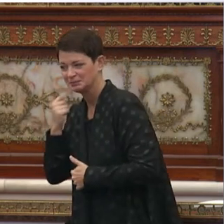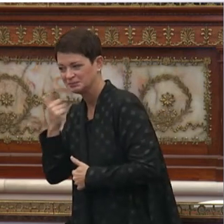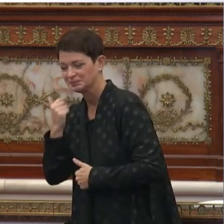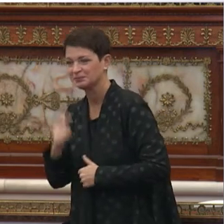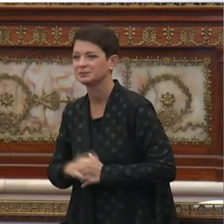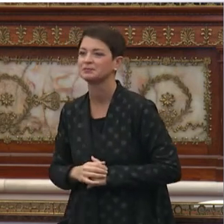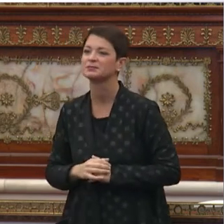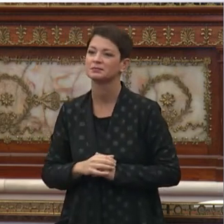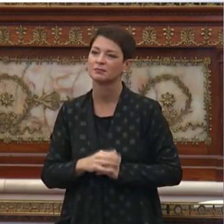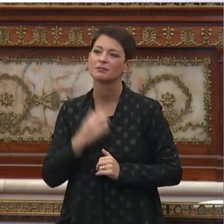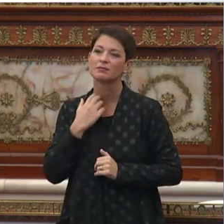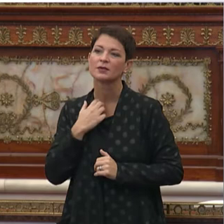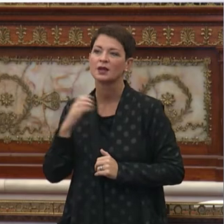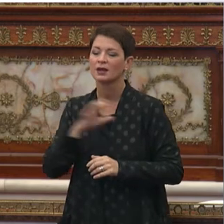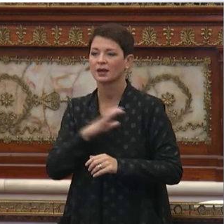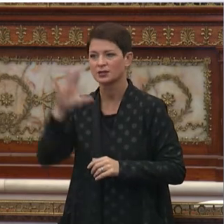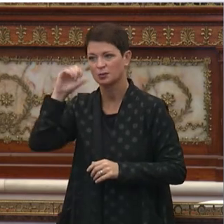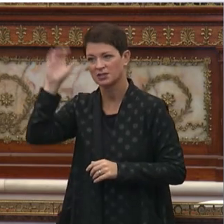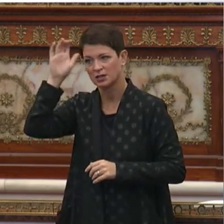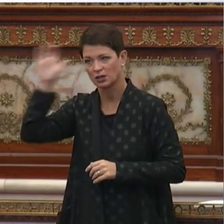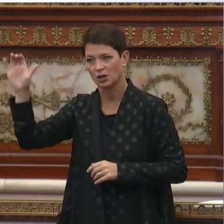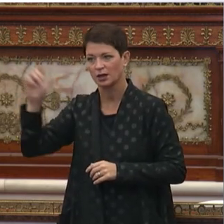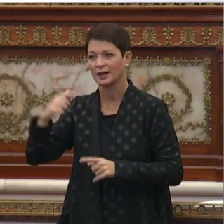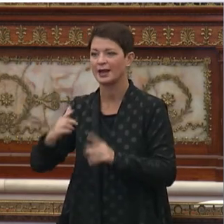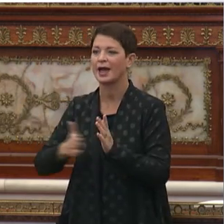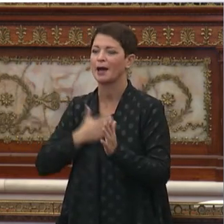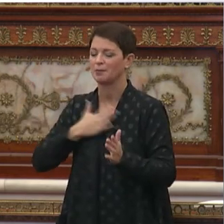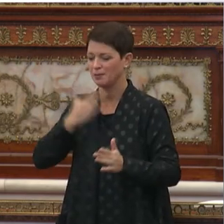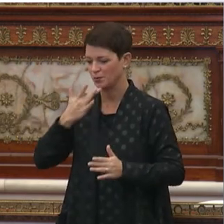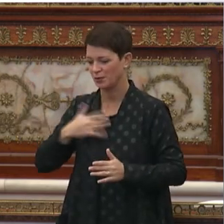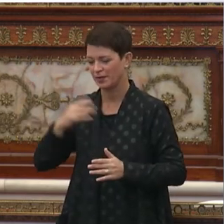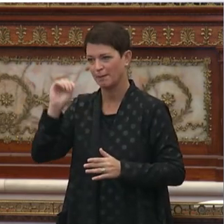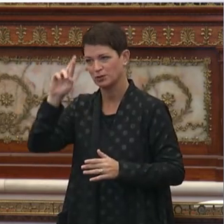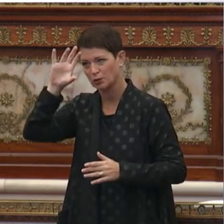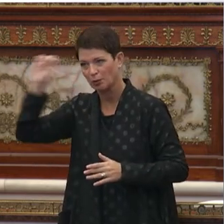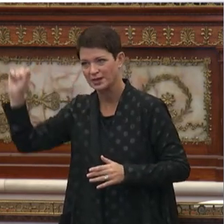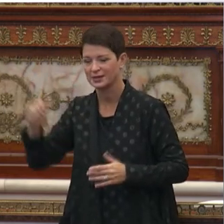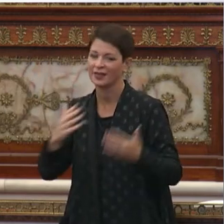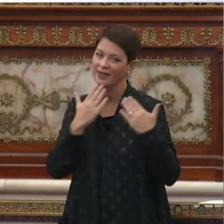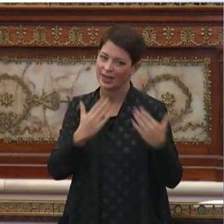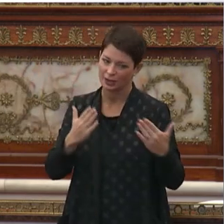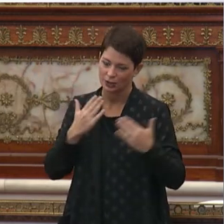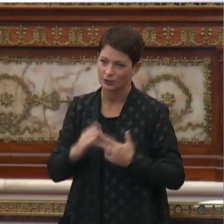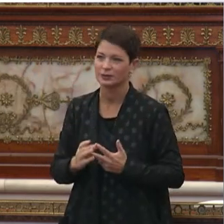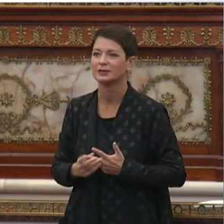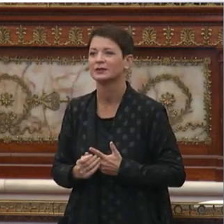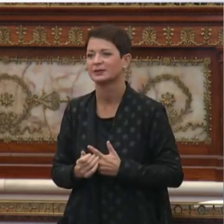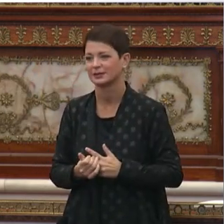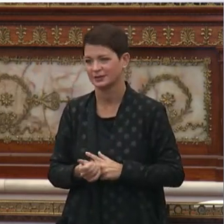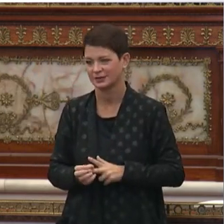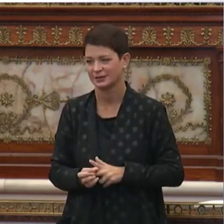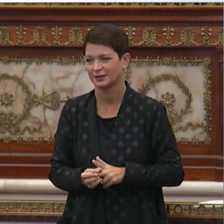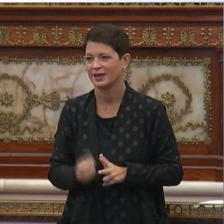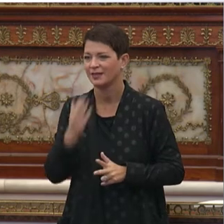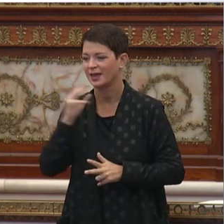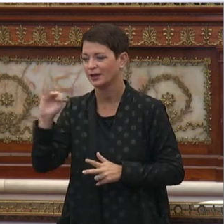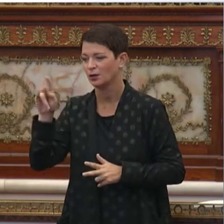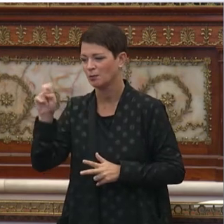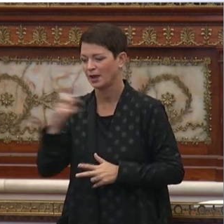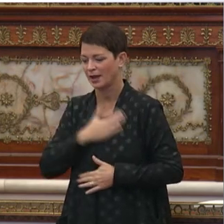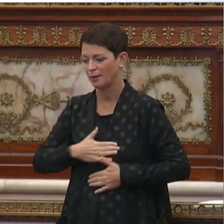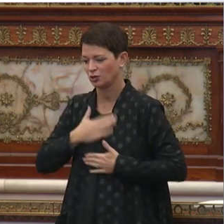Thank you. We'll Council make President up for Clark, and happy birthday, Council President. Thank you. And Fred, thank you. Thank you, Mike.